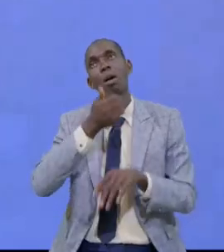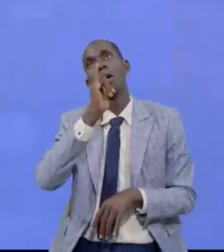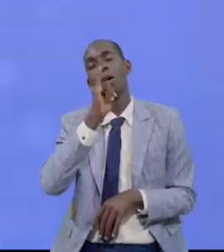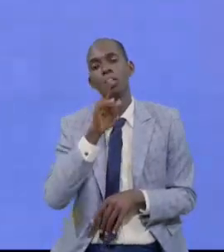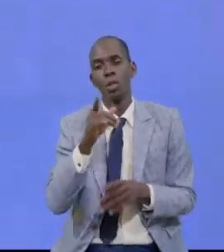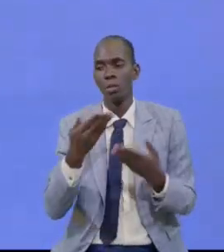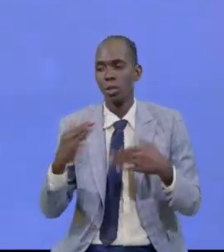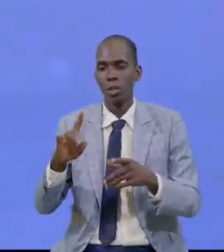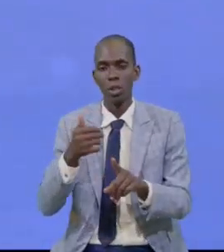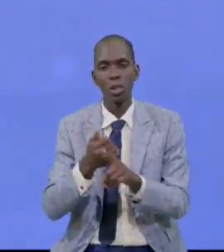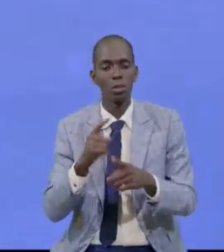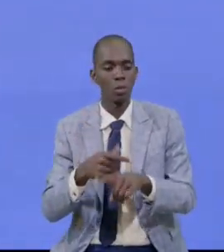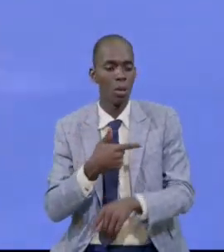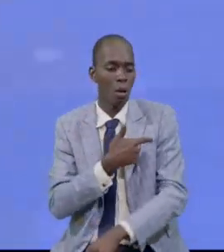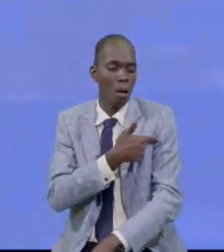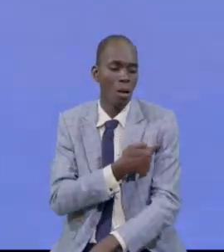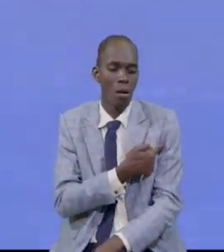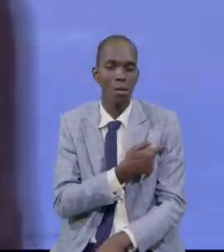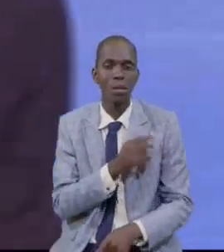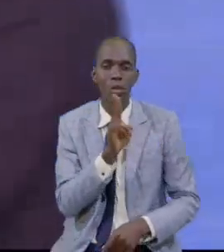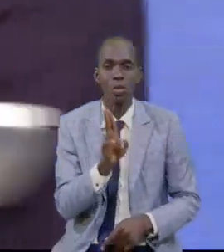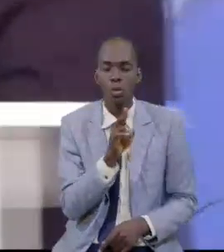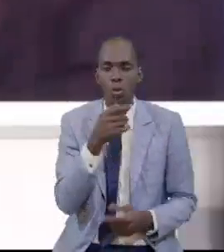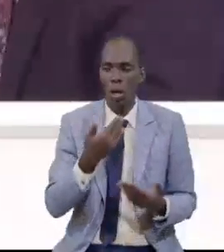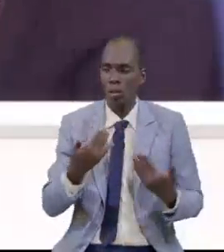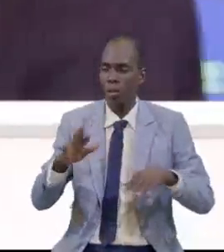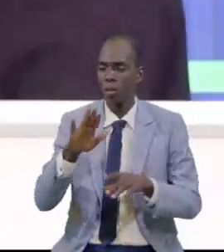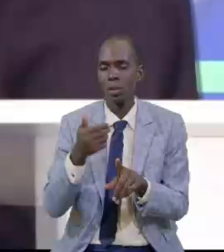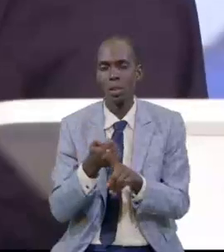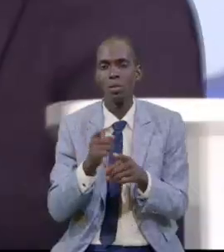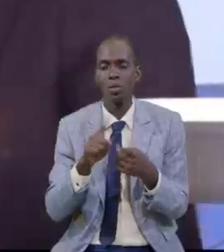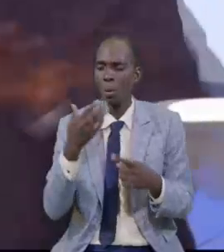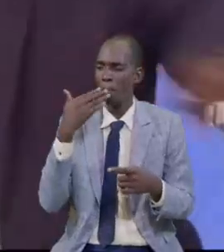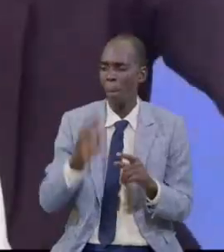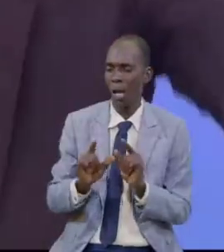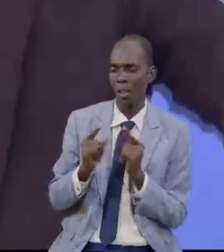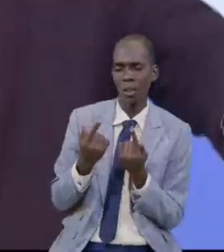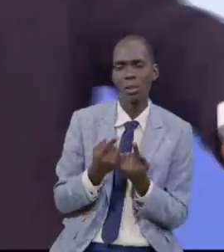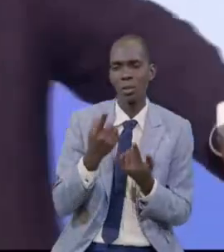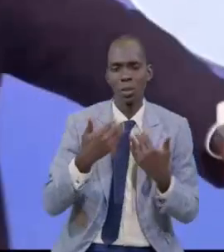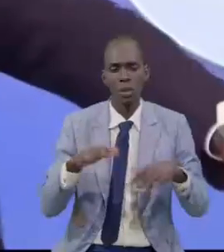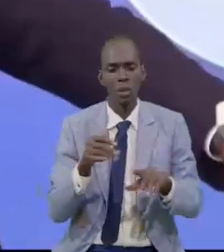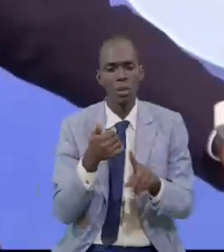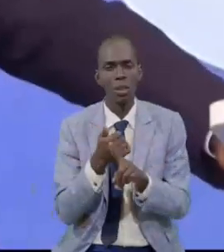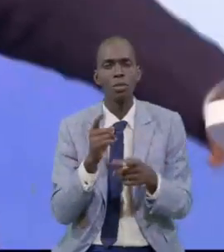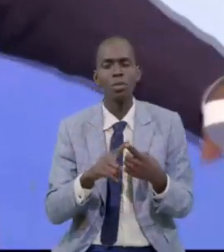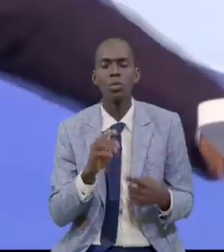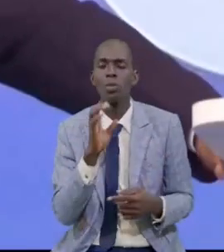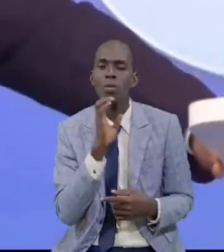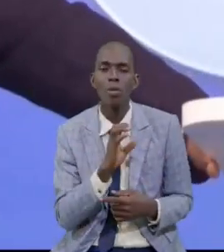sold yourself to a gang. You sold yourself to a secret society. Now, let's